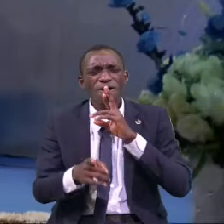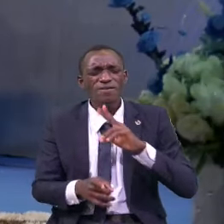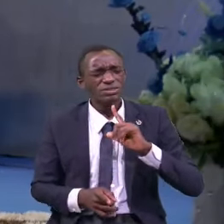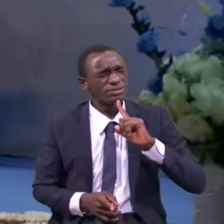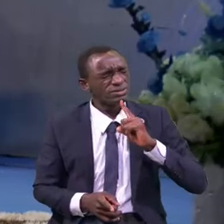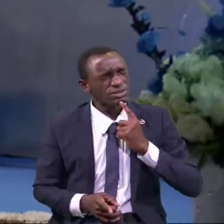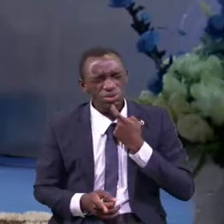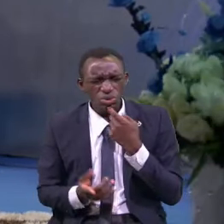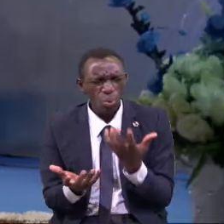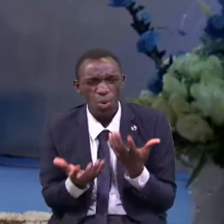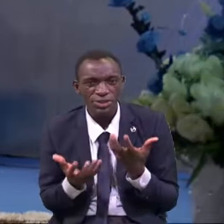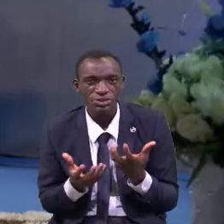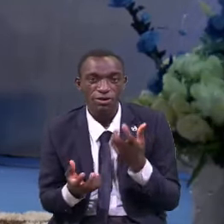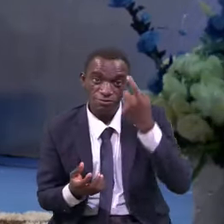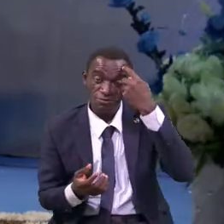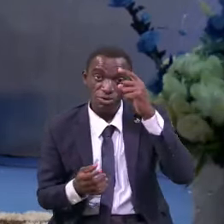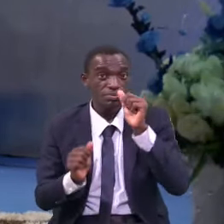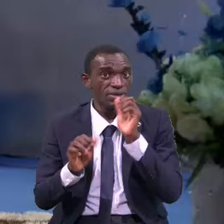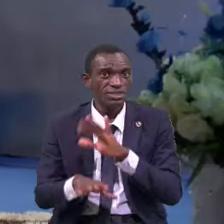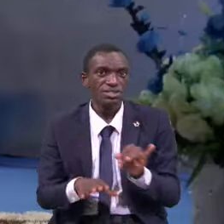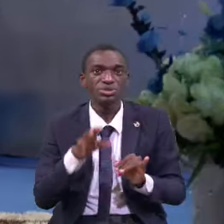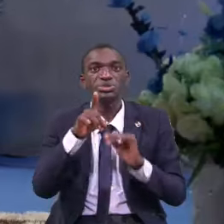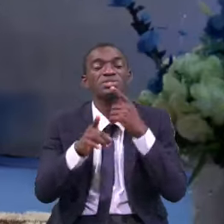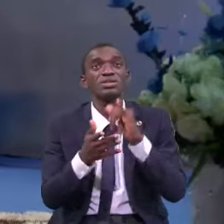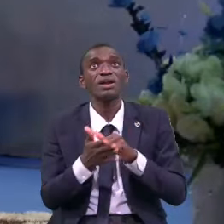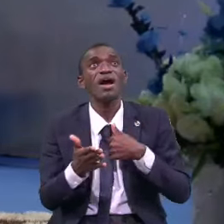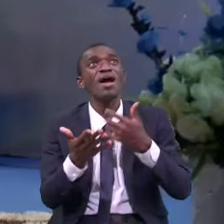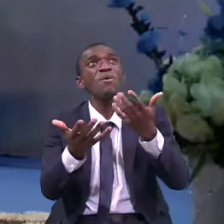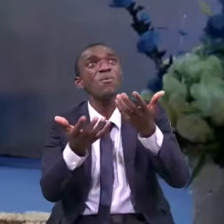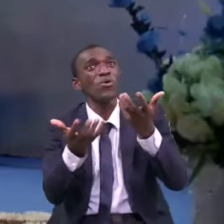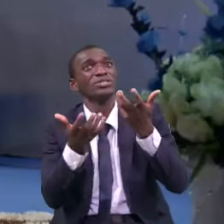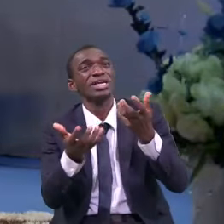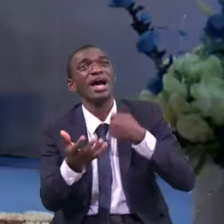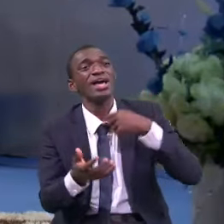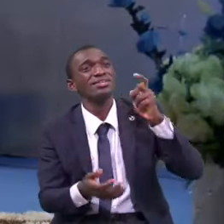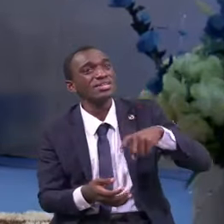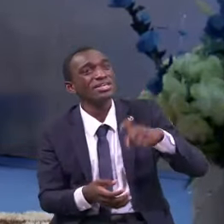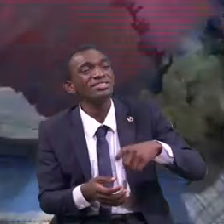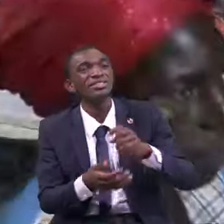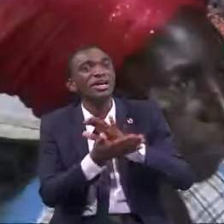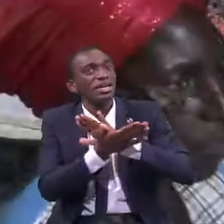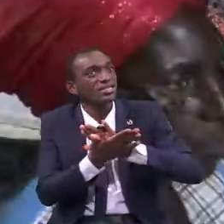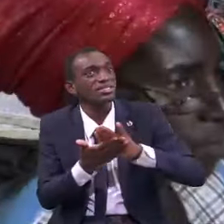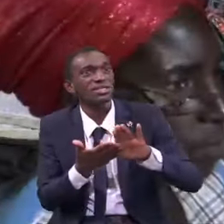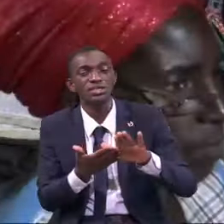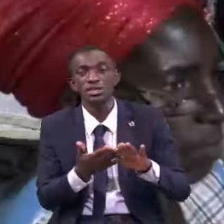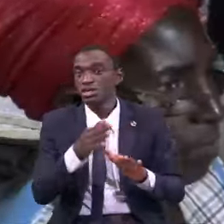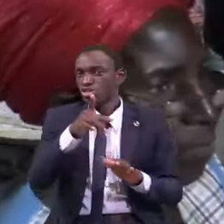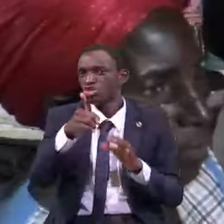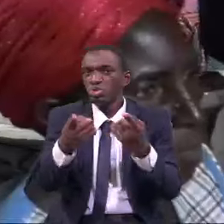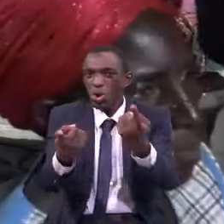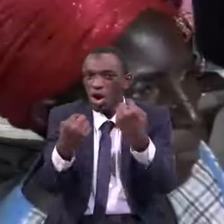cleansing. I'll say, I need cleansing. And you come like the